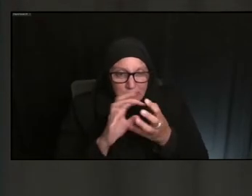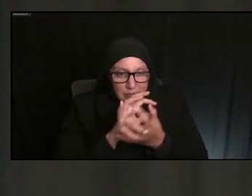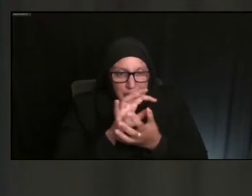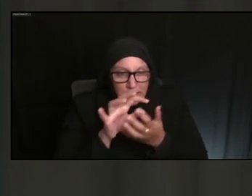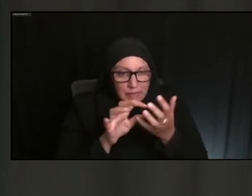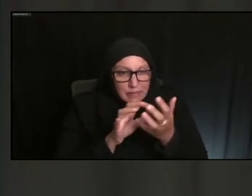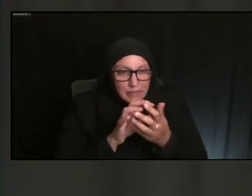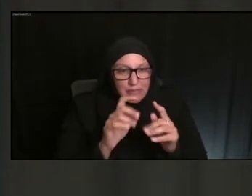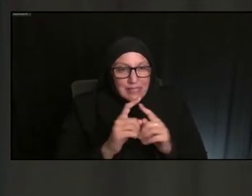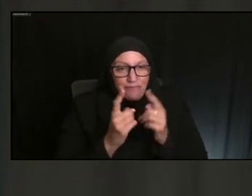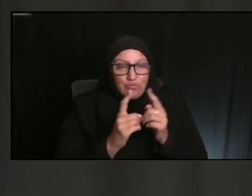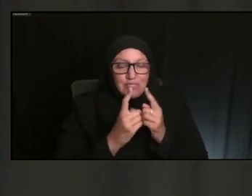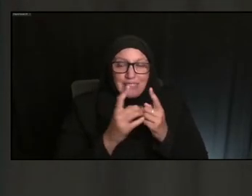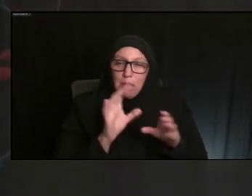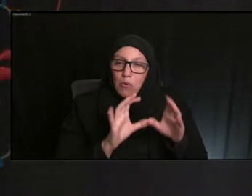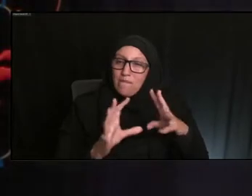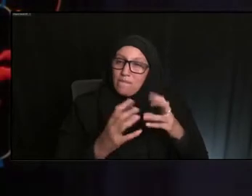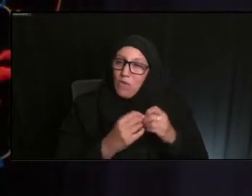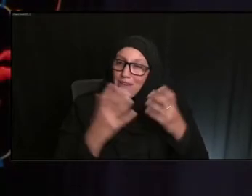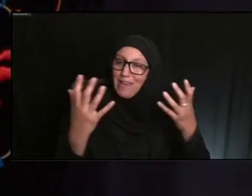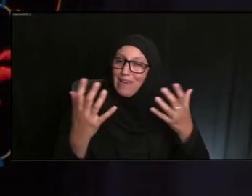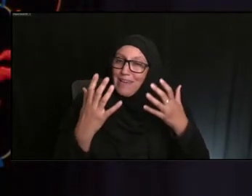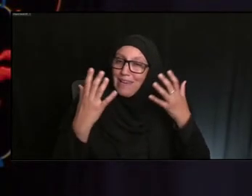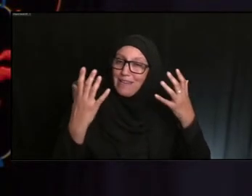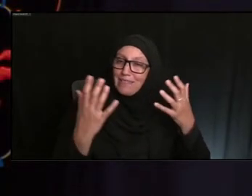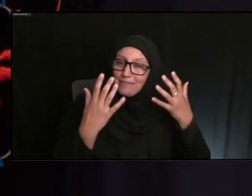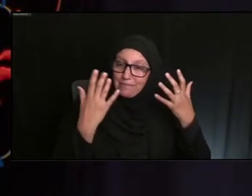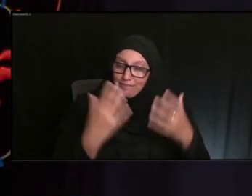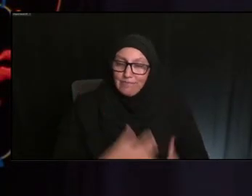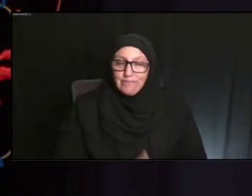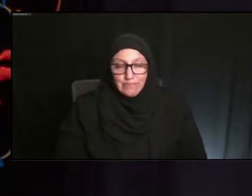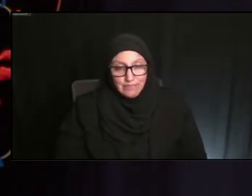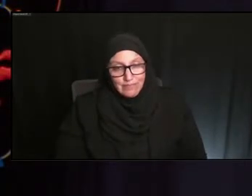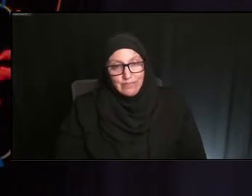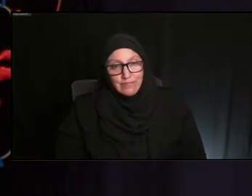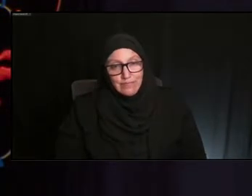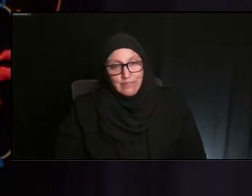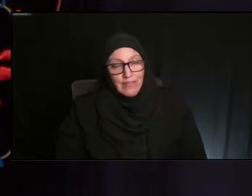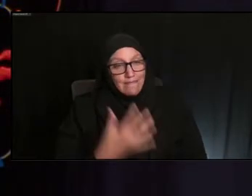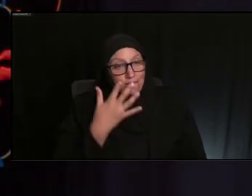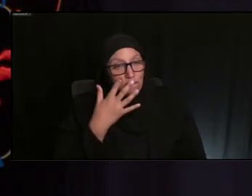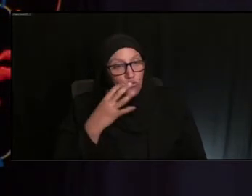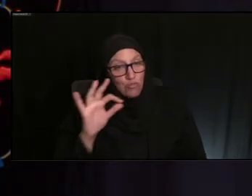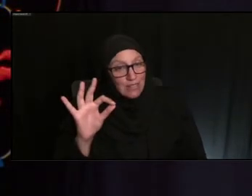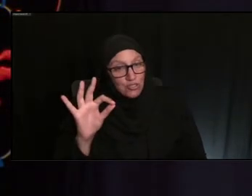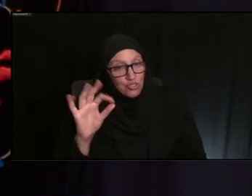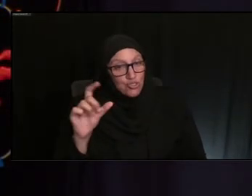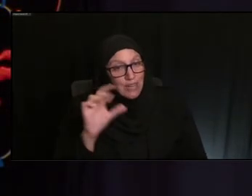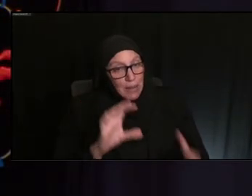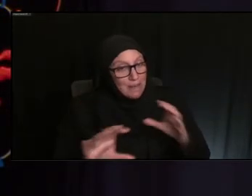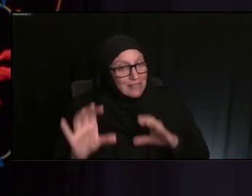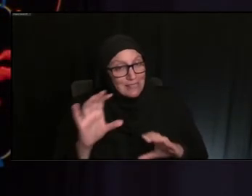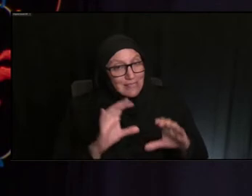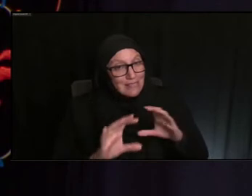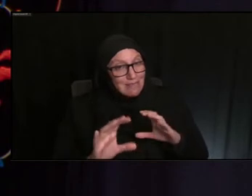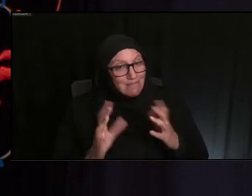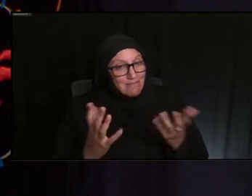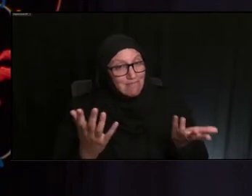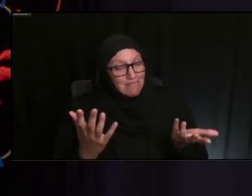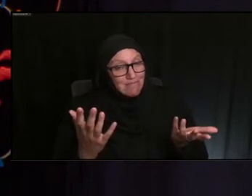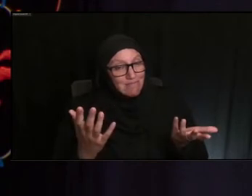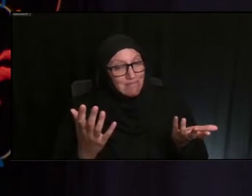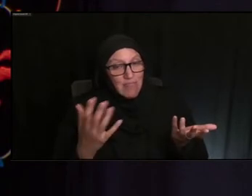The French chemist, the father of modern chemistry, all I remember is he